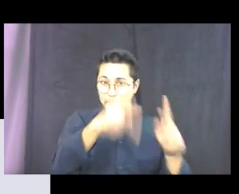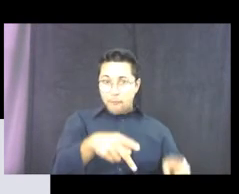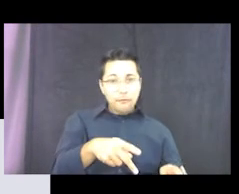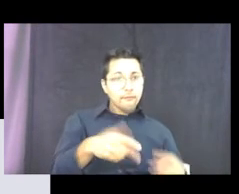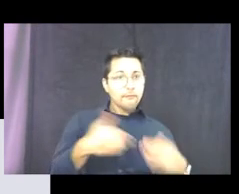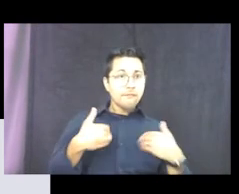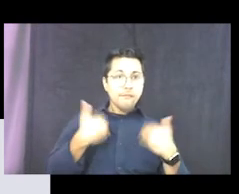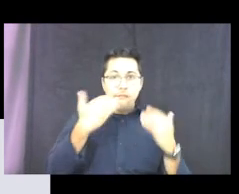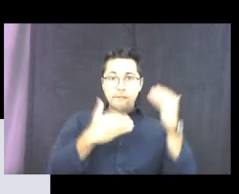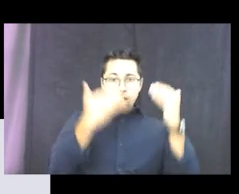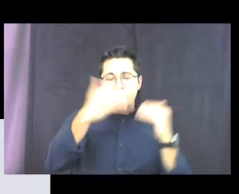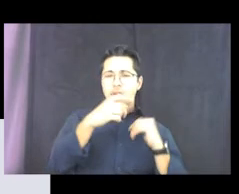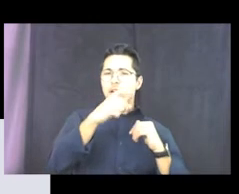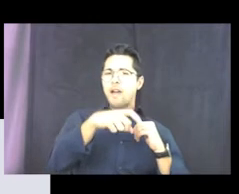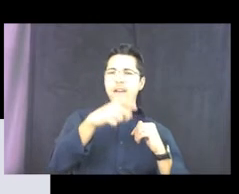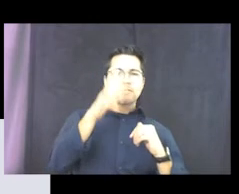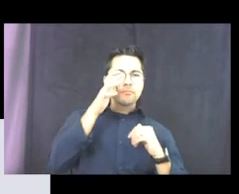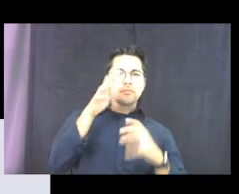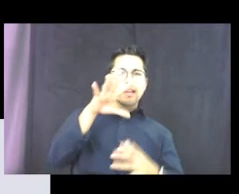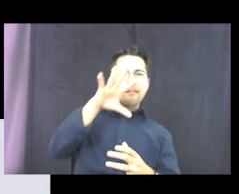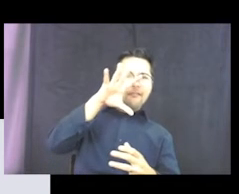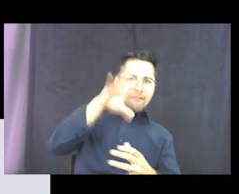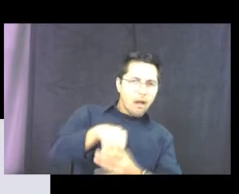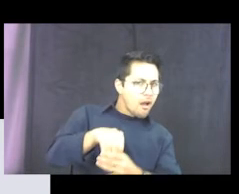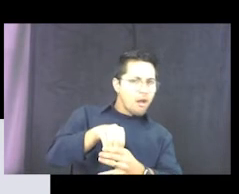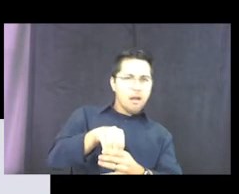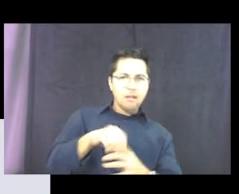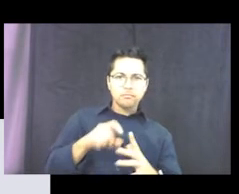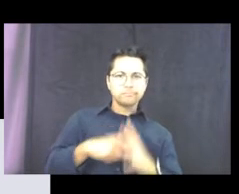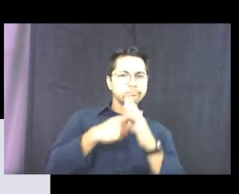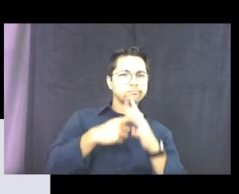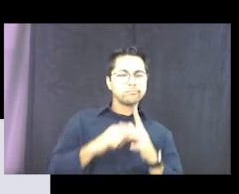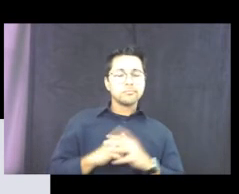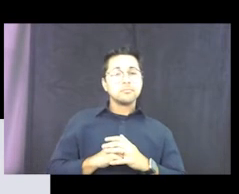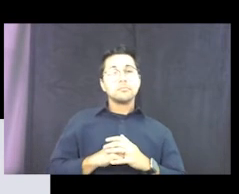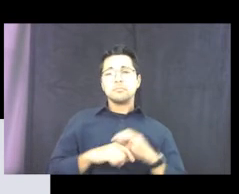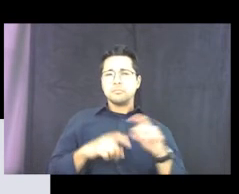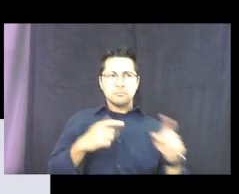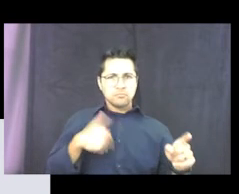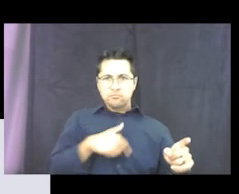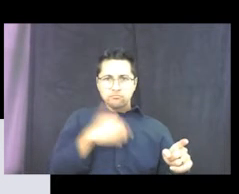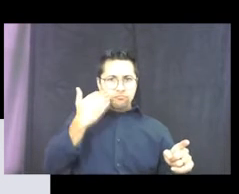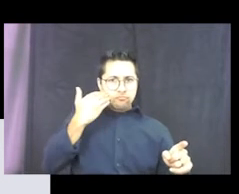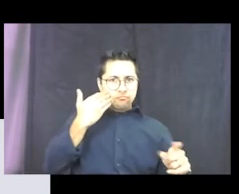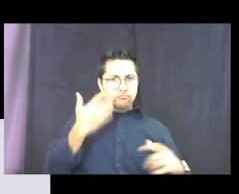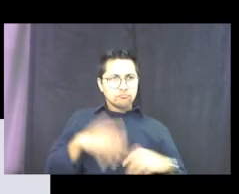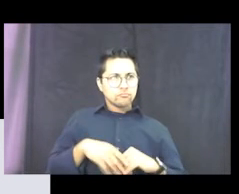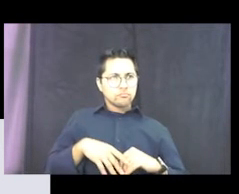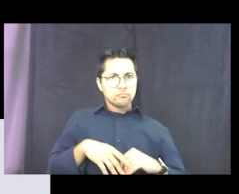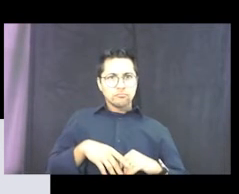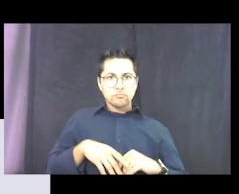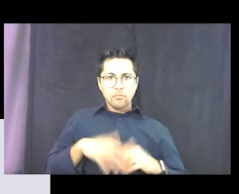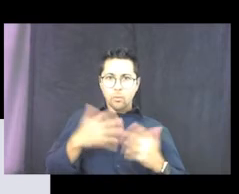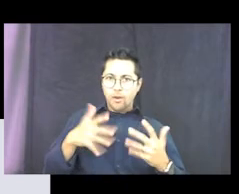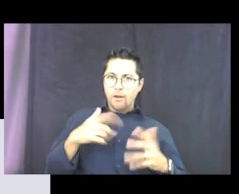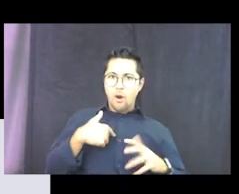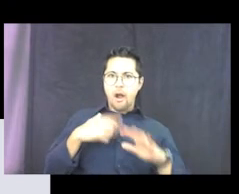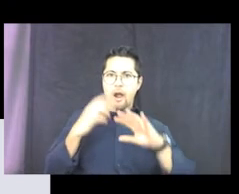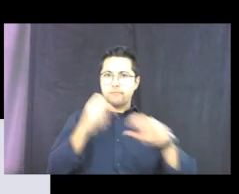adult, being very involved in as you get started. Do we even know? Have we always picked the priorities for